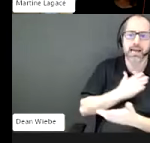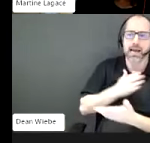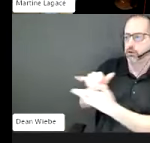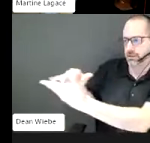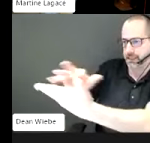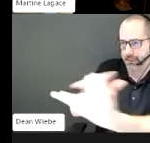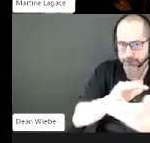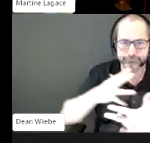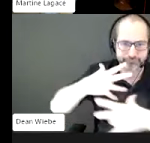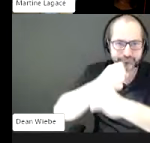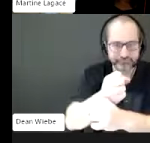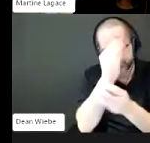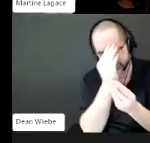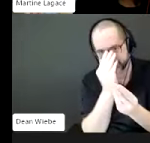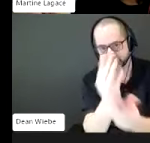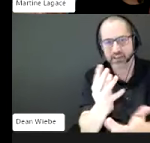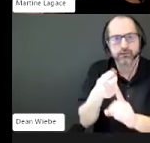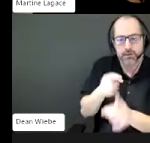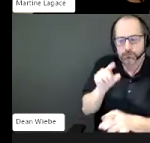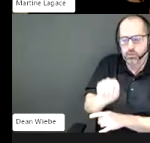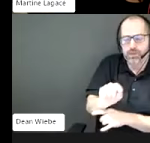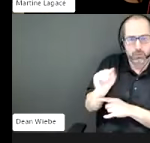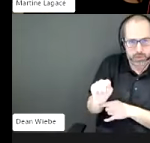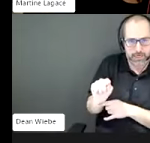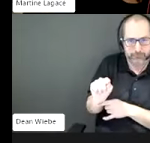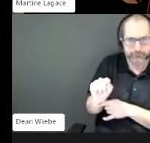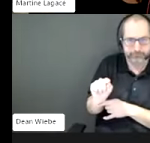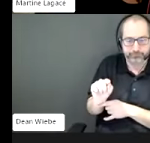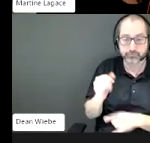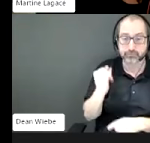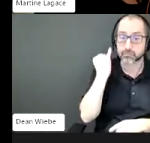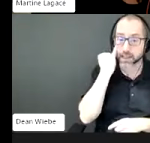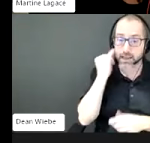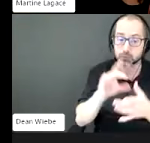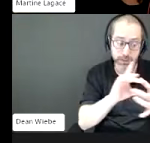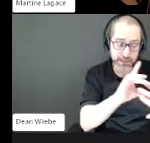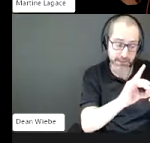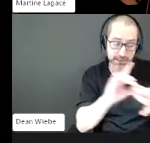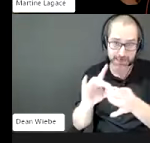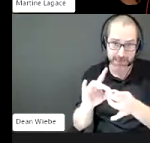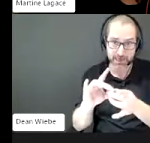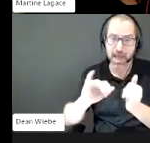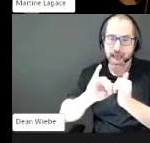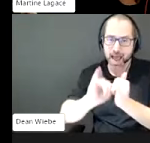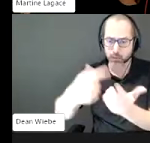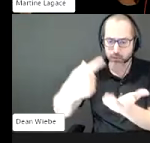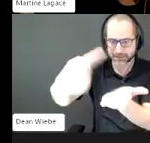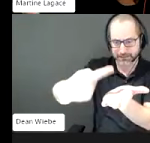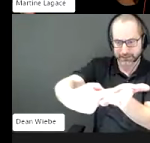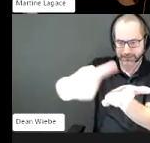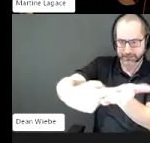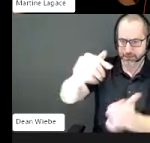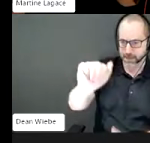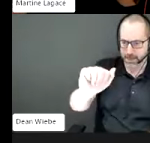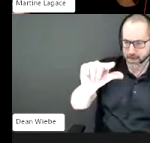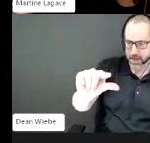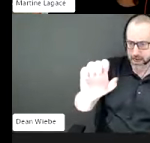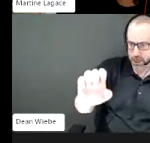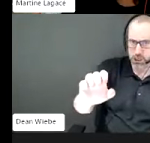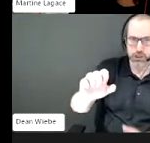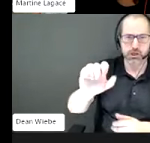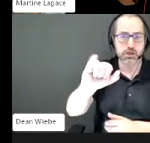in 2020. And if we connect, how we talk about ageism in the public